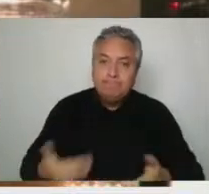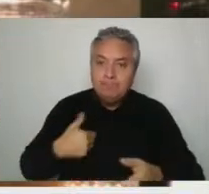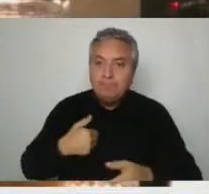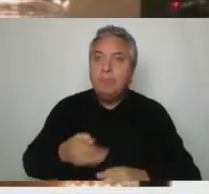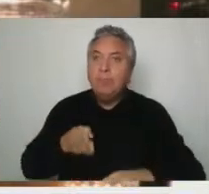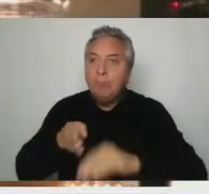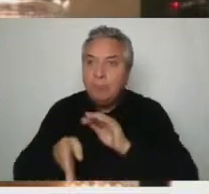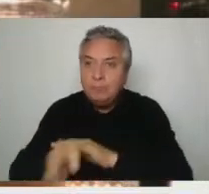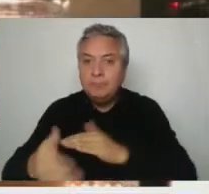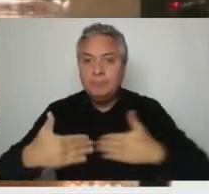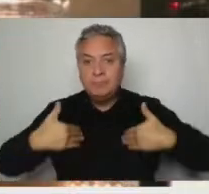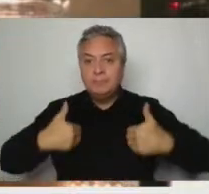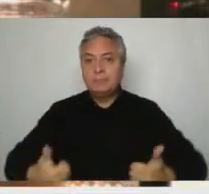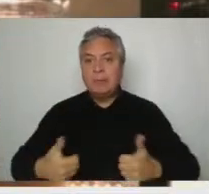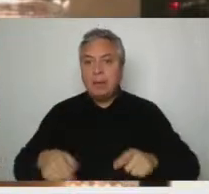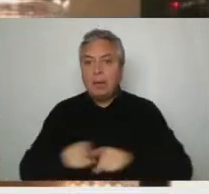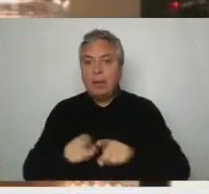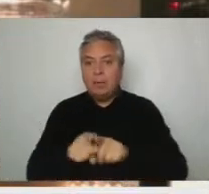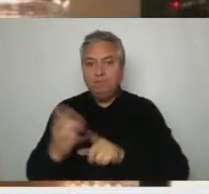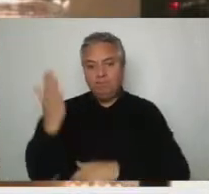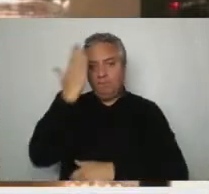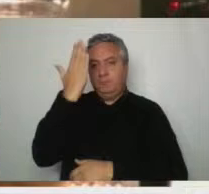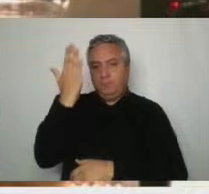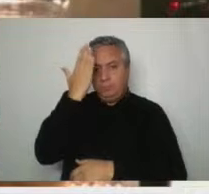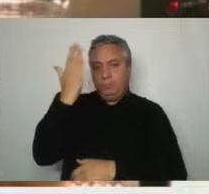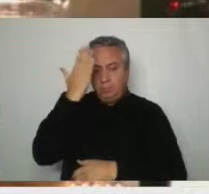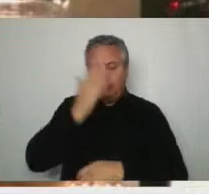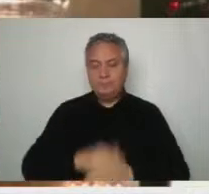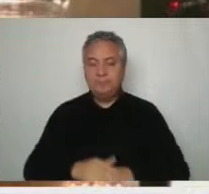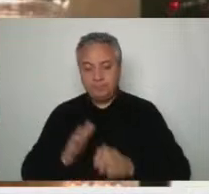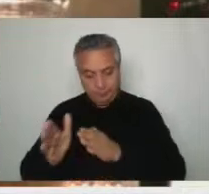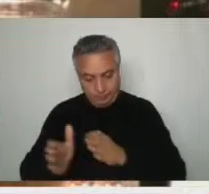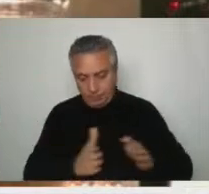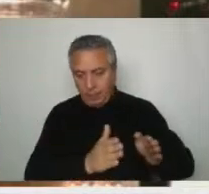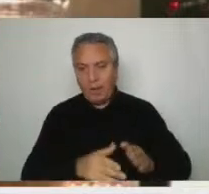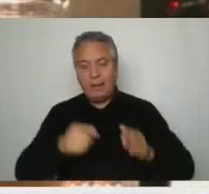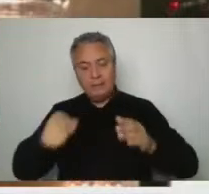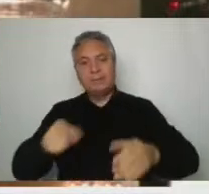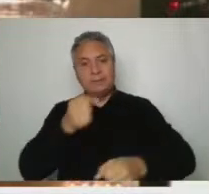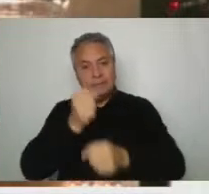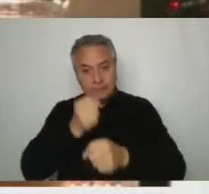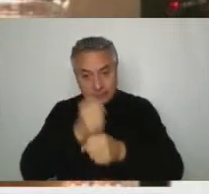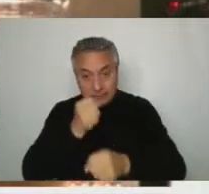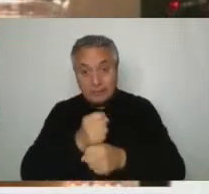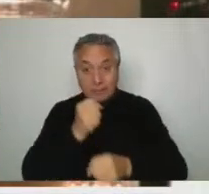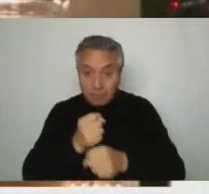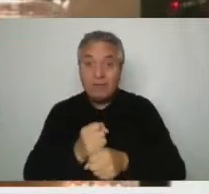lot of job informality, which we know go against